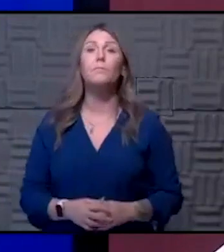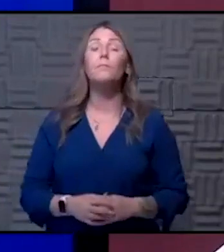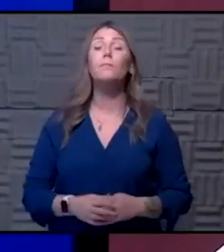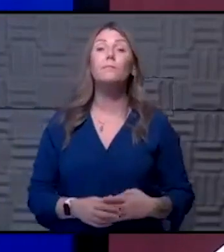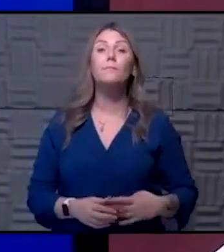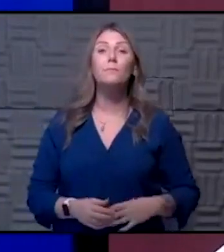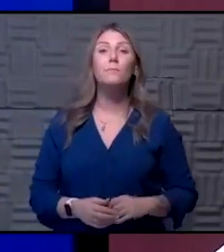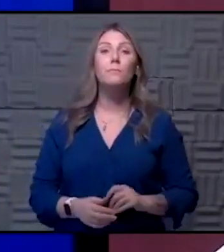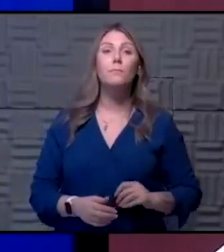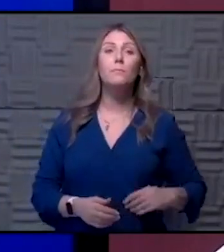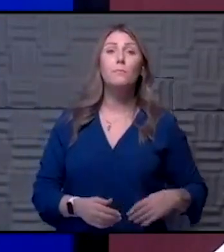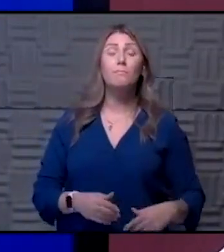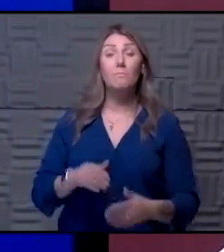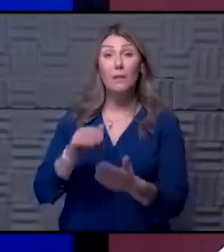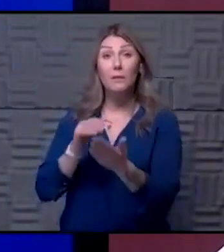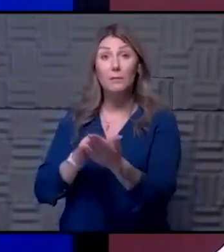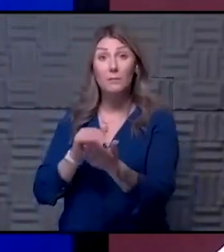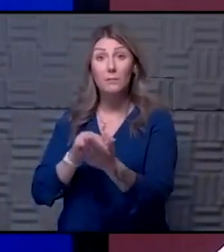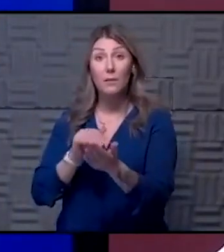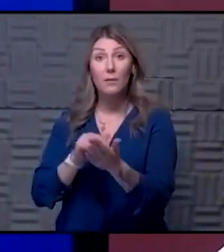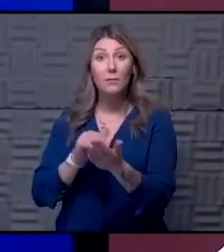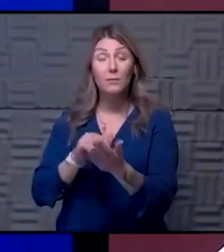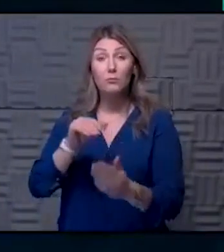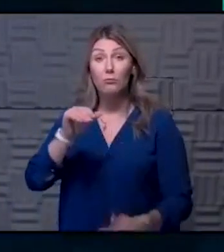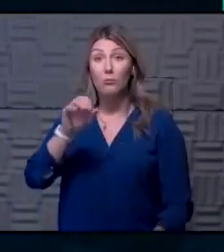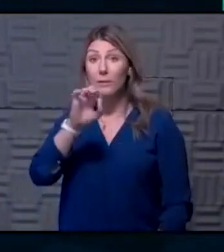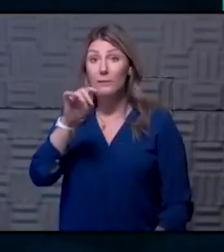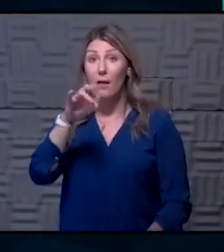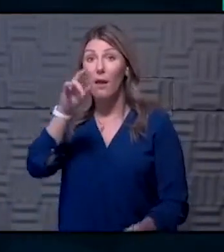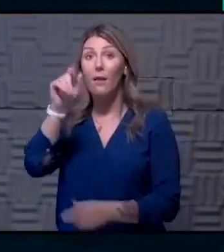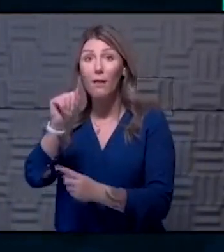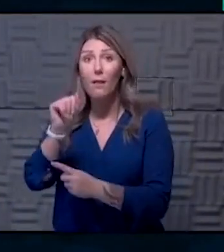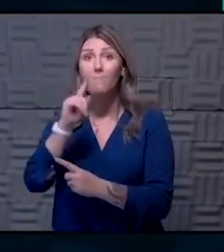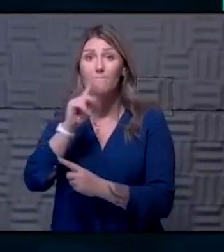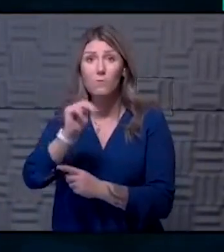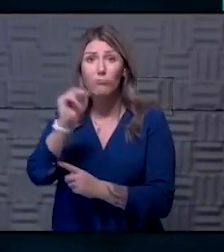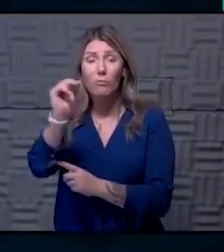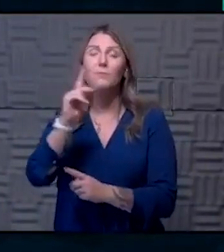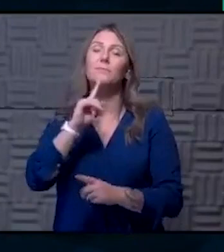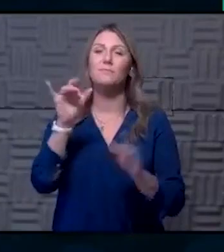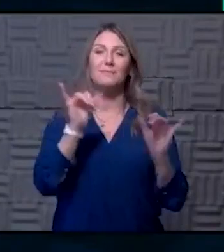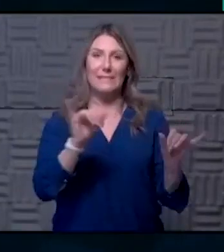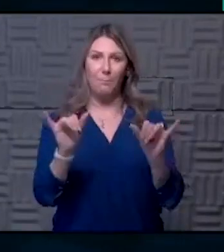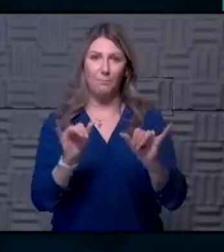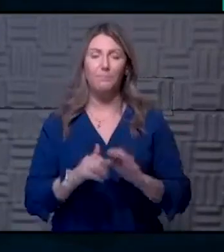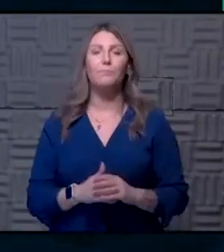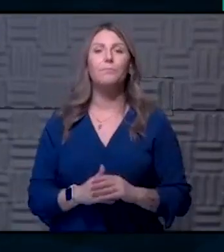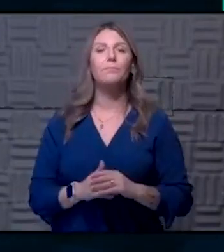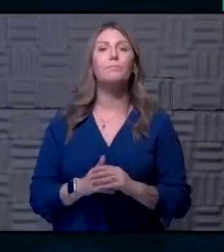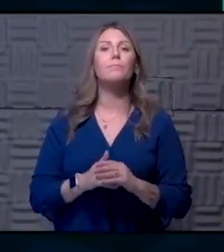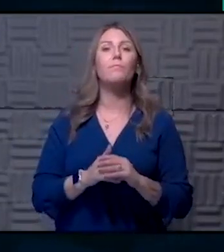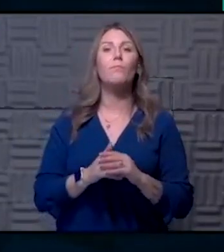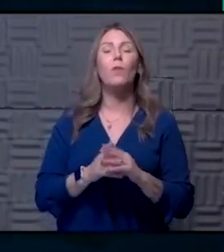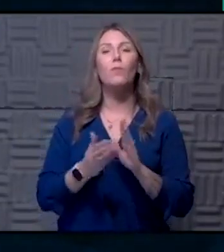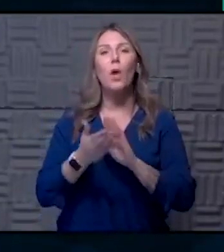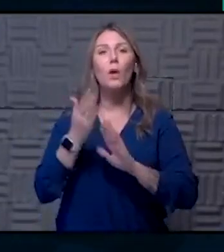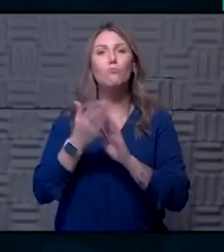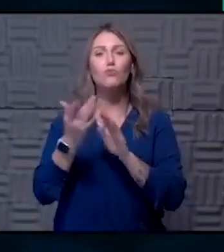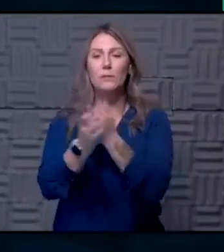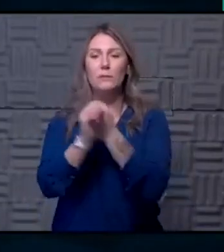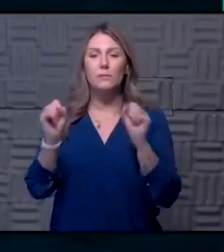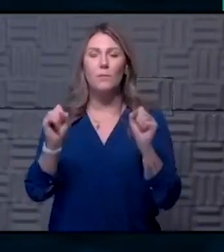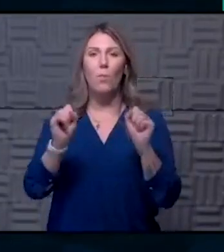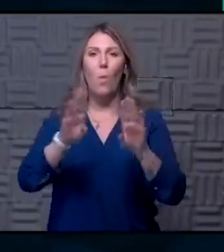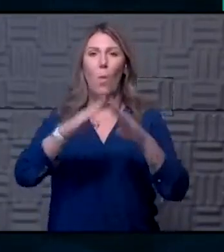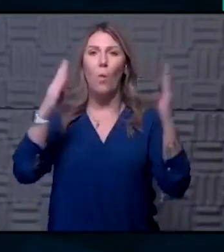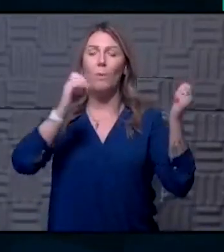And Dr. Adiga, up north? Yeah, the same here. Our Operation Safe is open to all